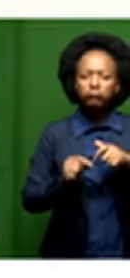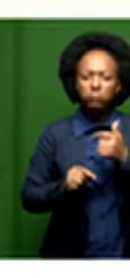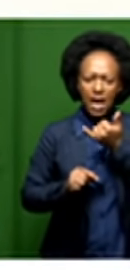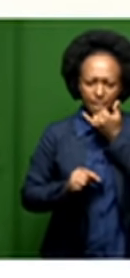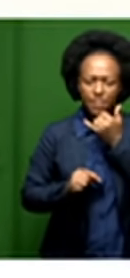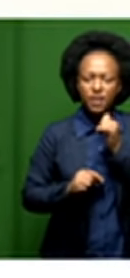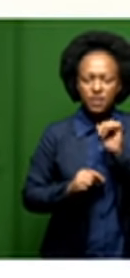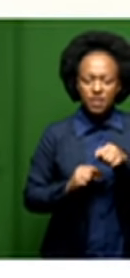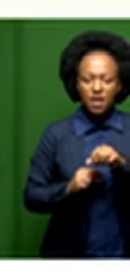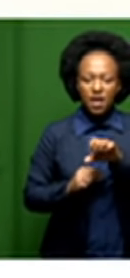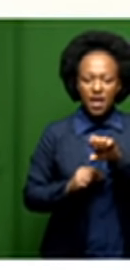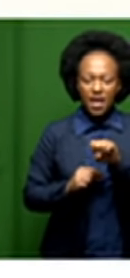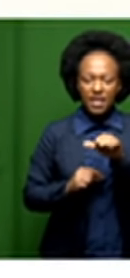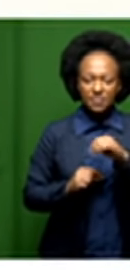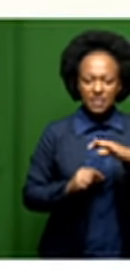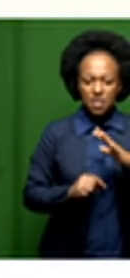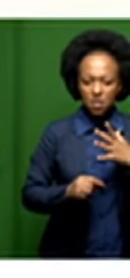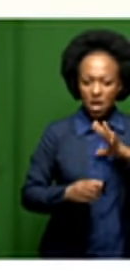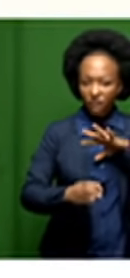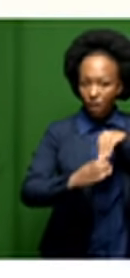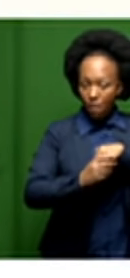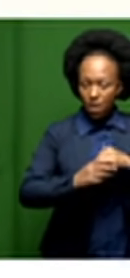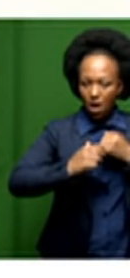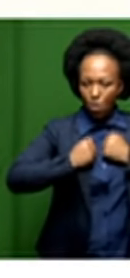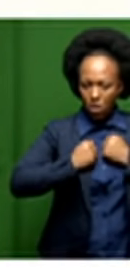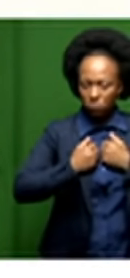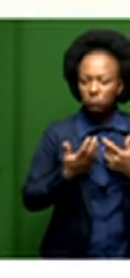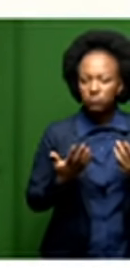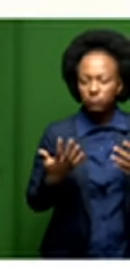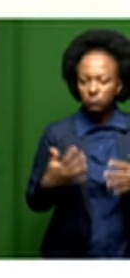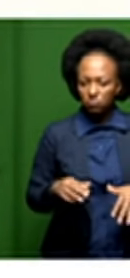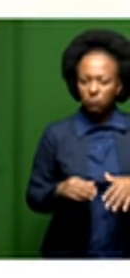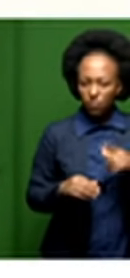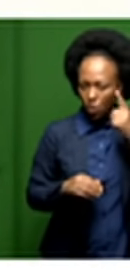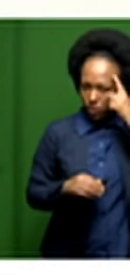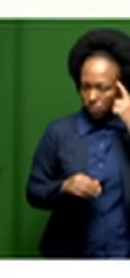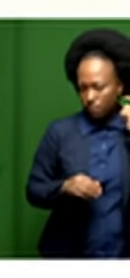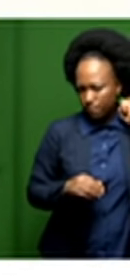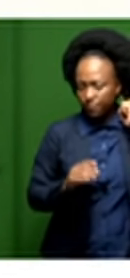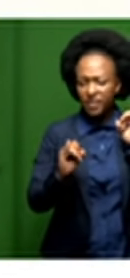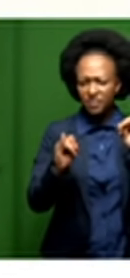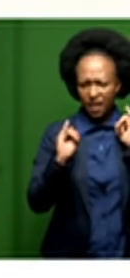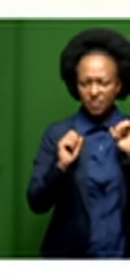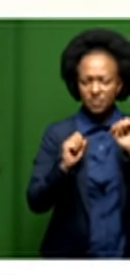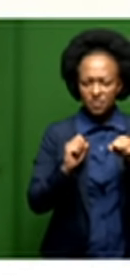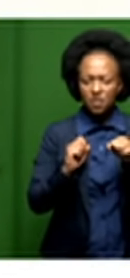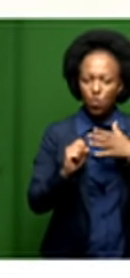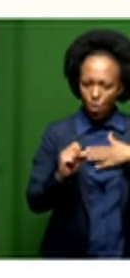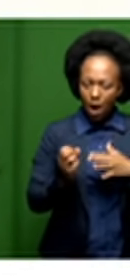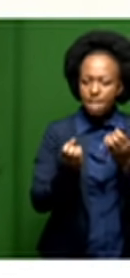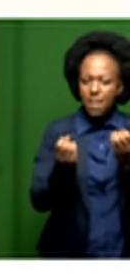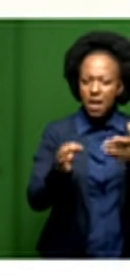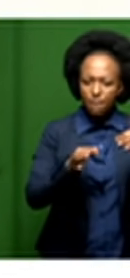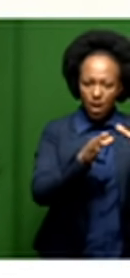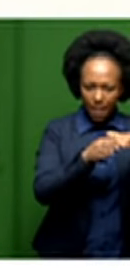of the SABC and our involvement, it's one thing that we are very, very cognizant and very serious about, is giving as many parties